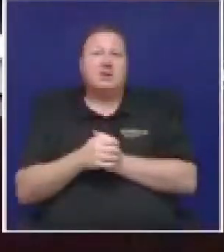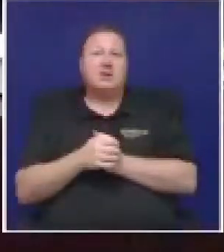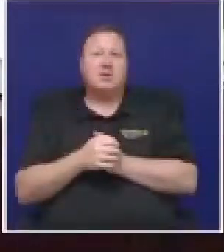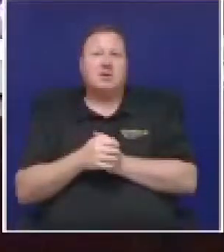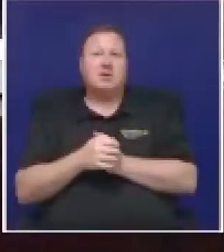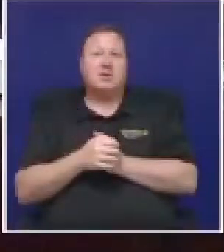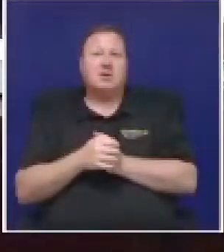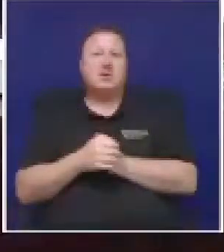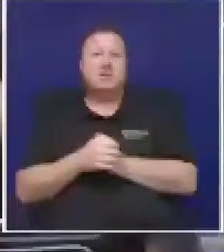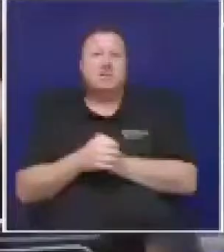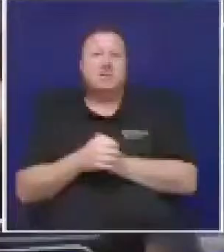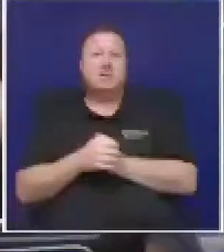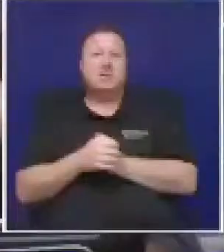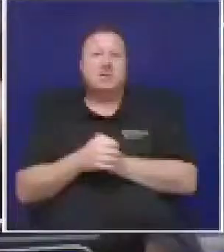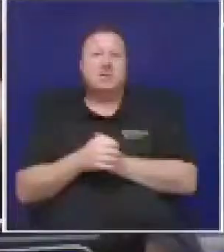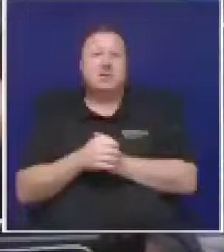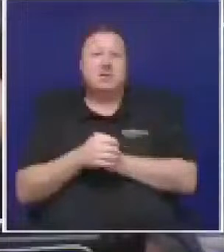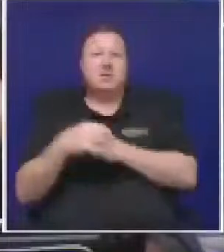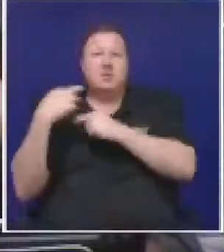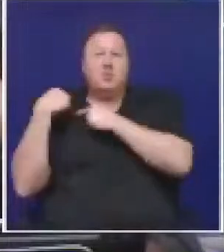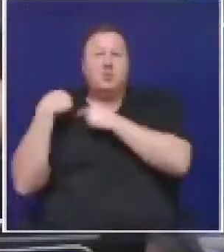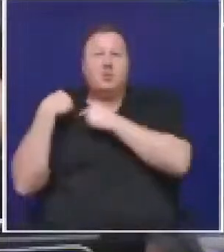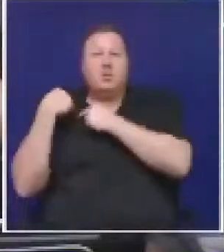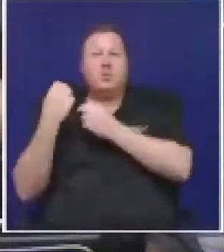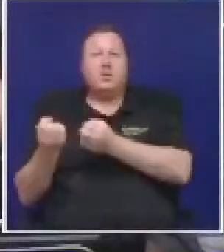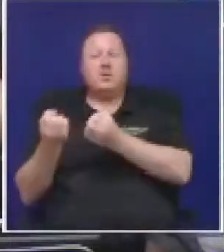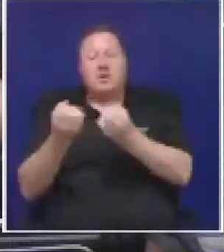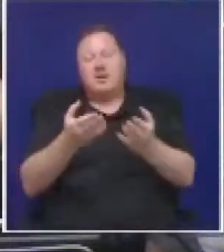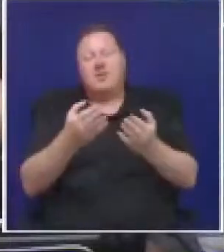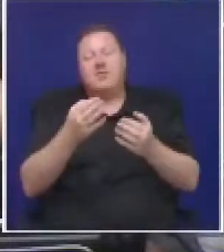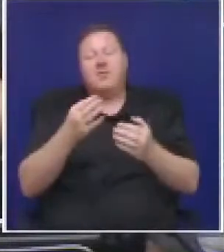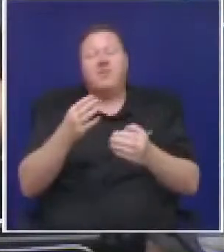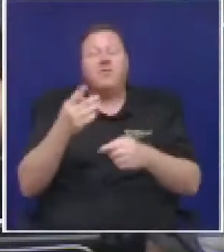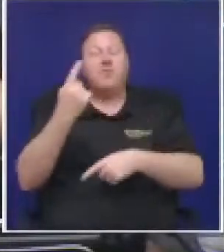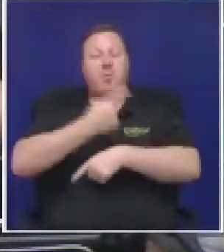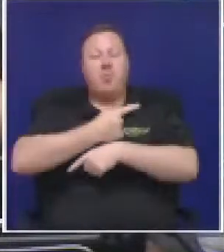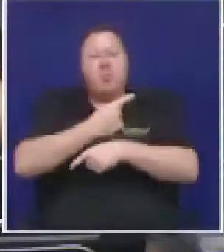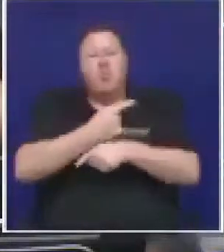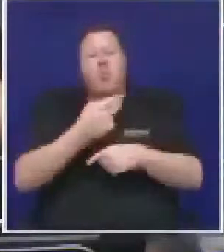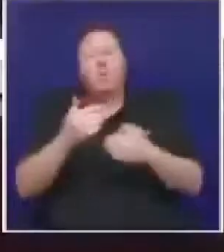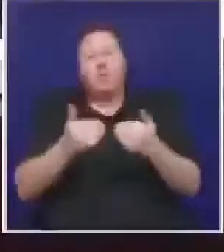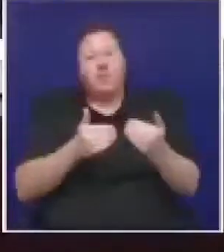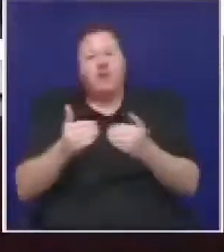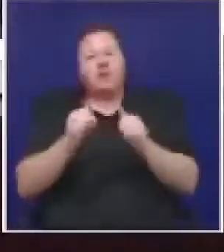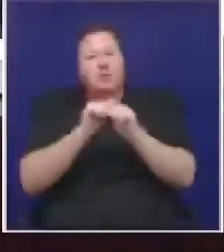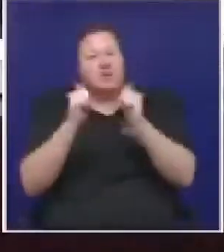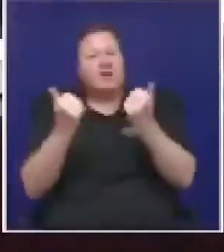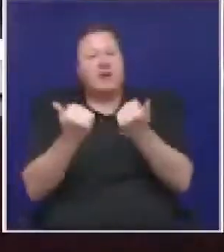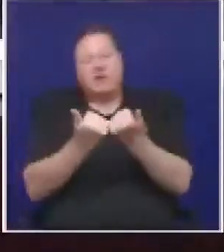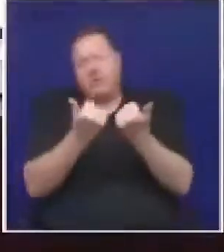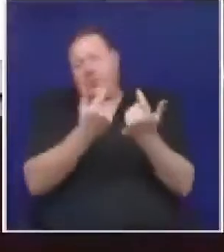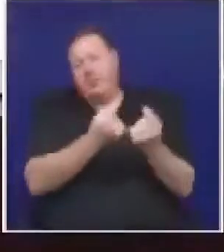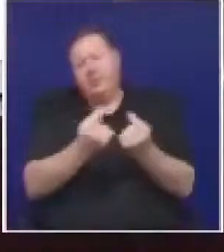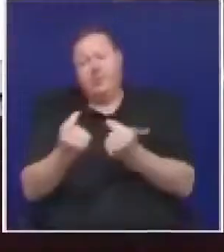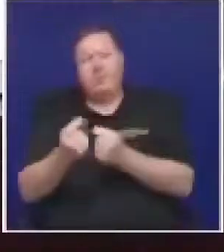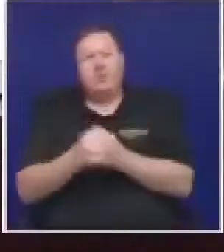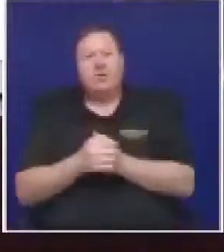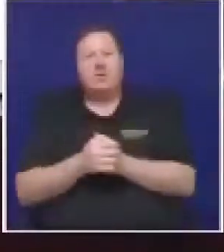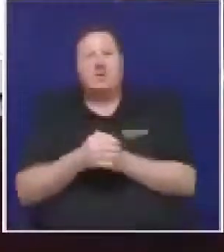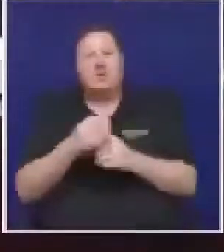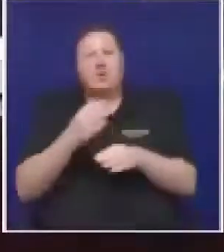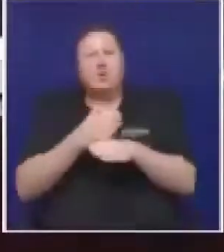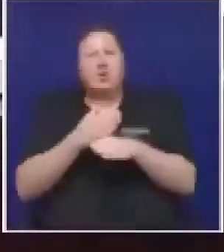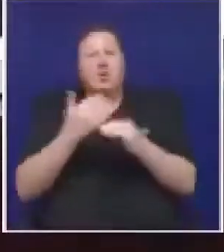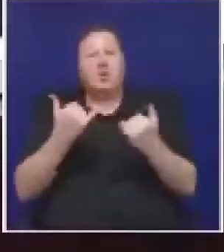some of the responsibilities to the Border Management Agency. That is being worked on now.